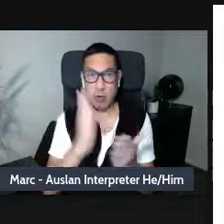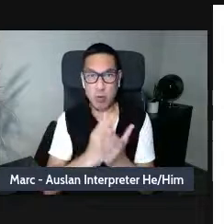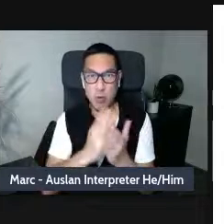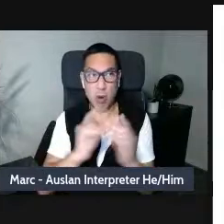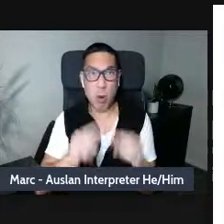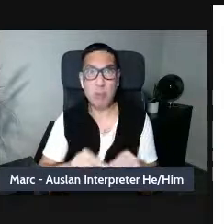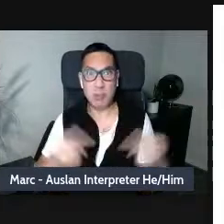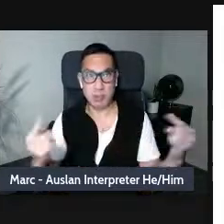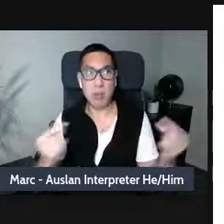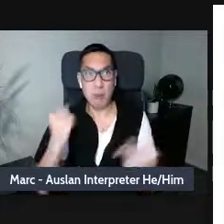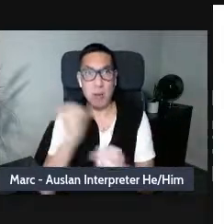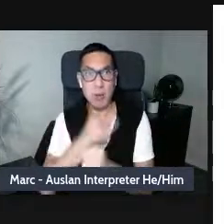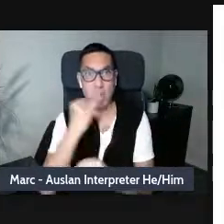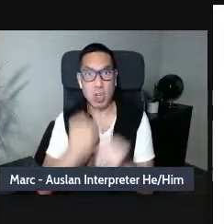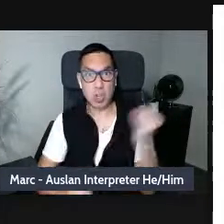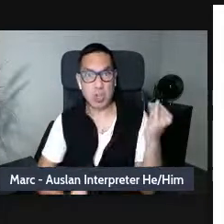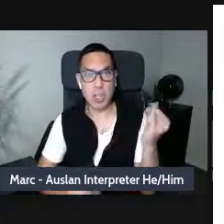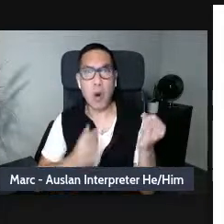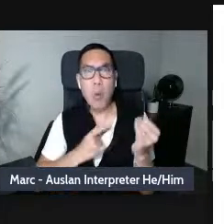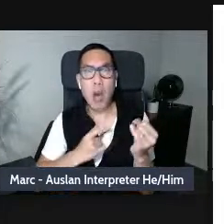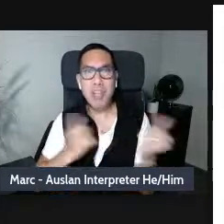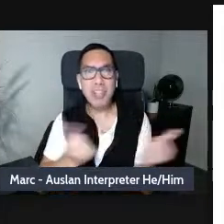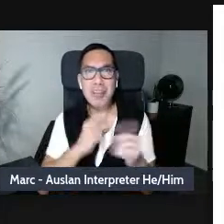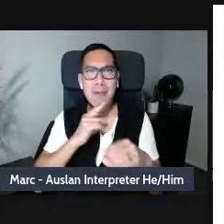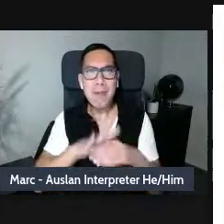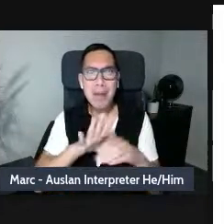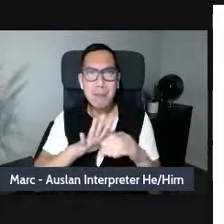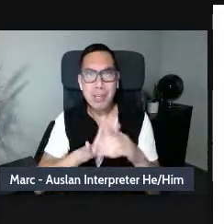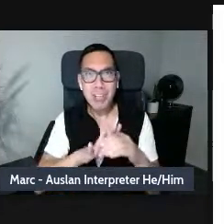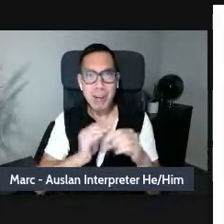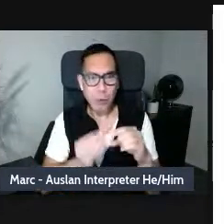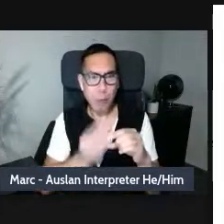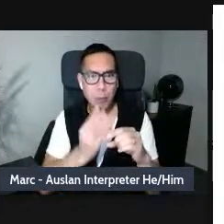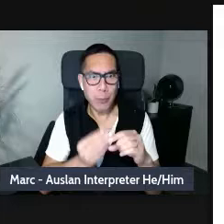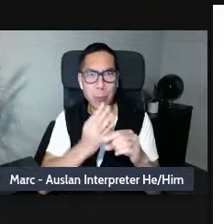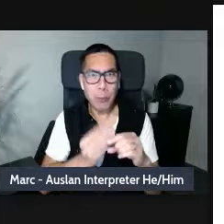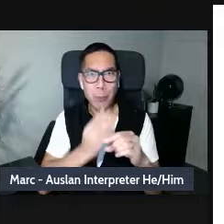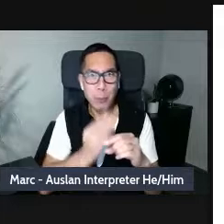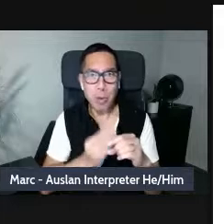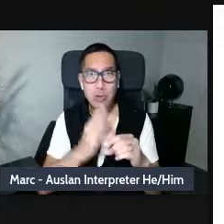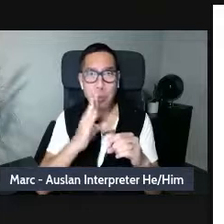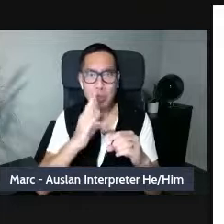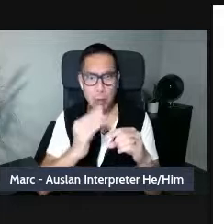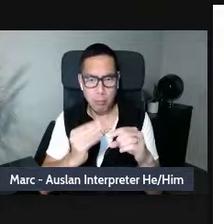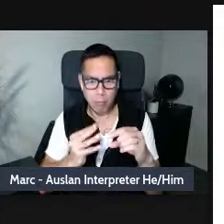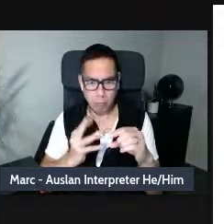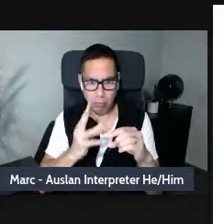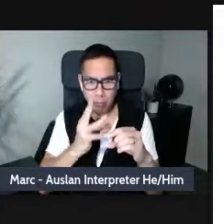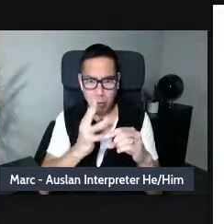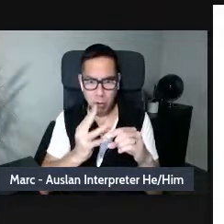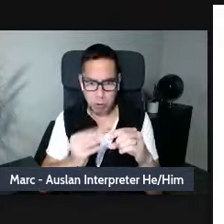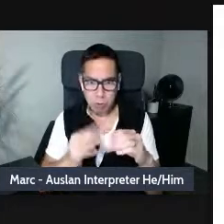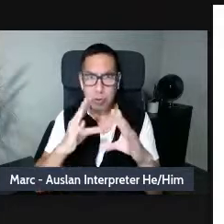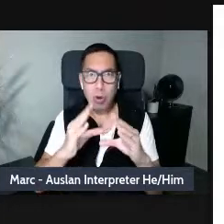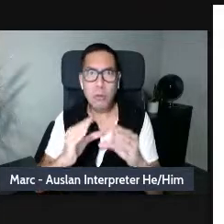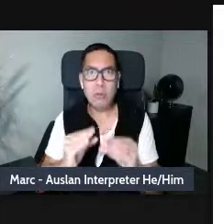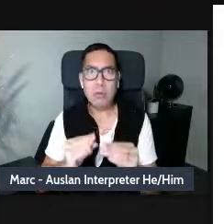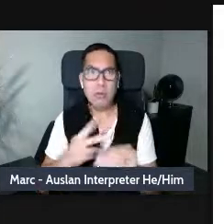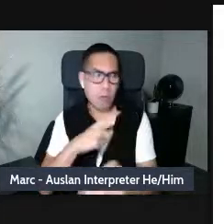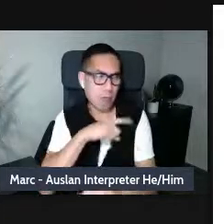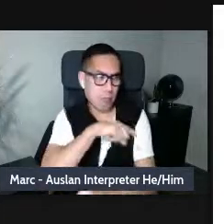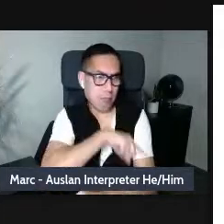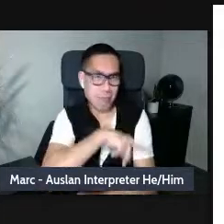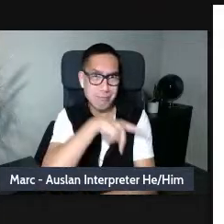no longer blood pressure driving blood to the brain. And there have been some clinical trials